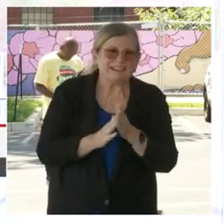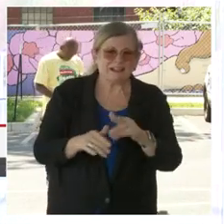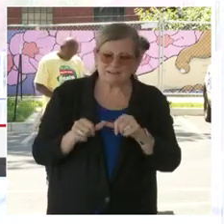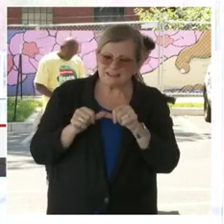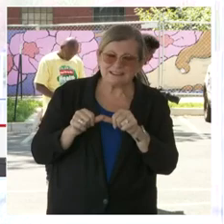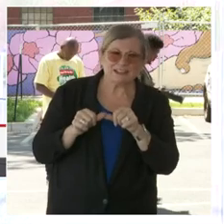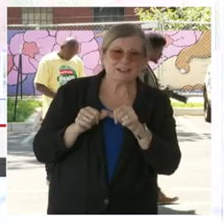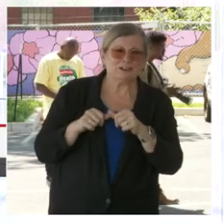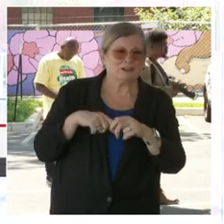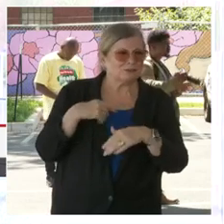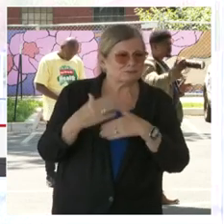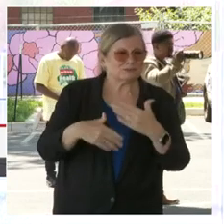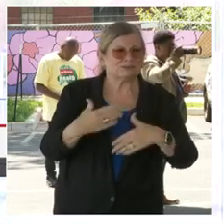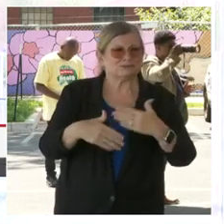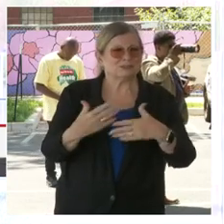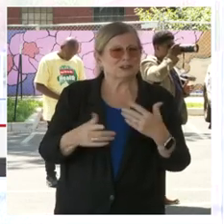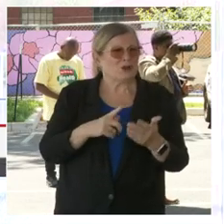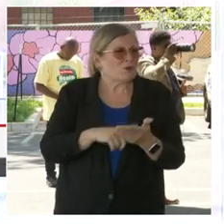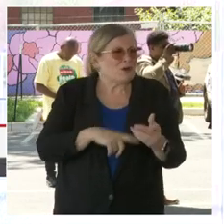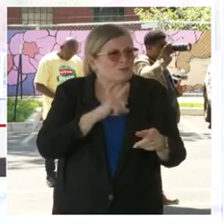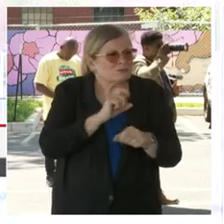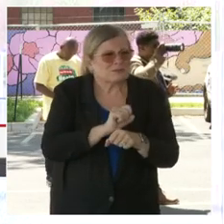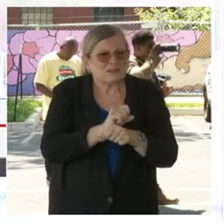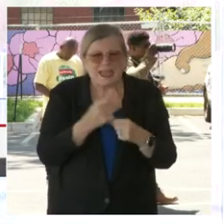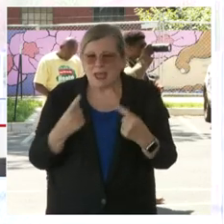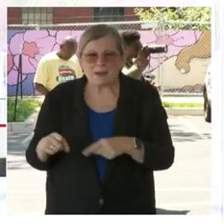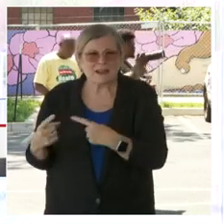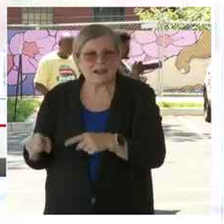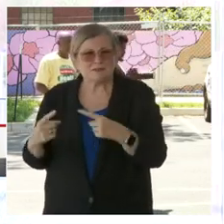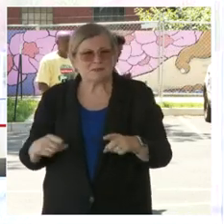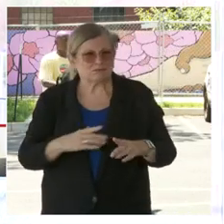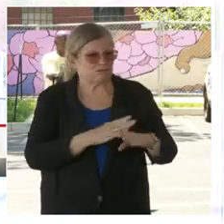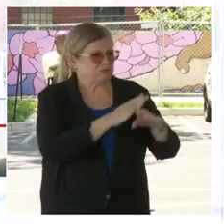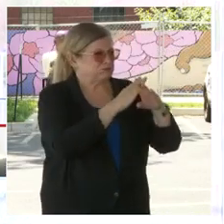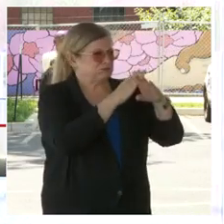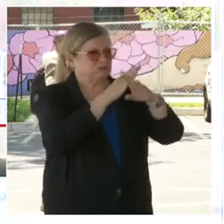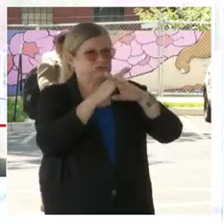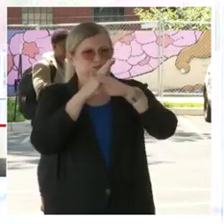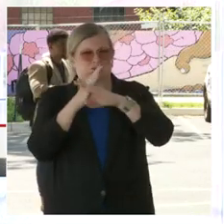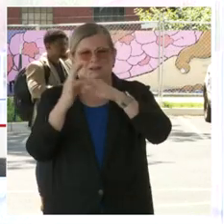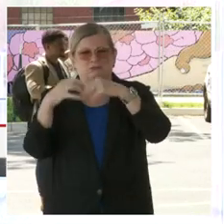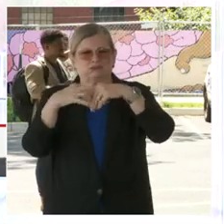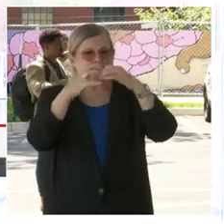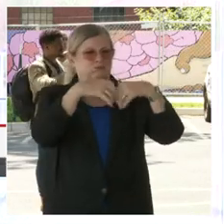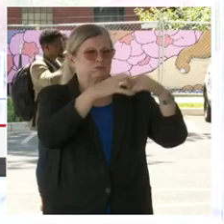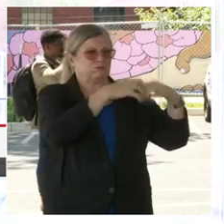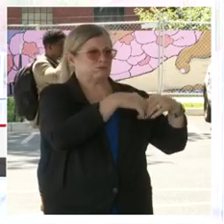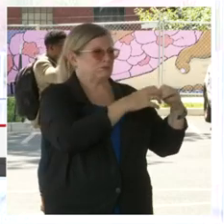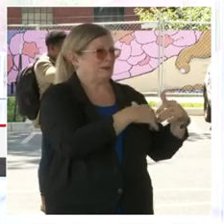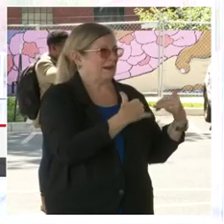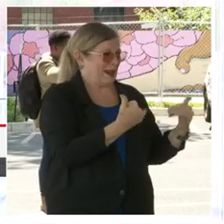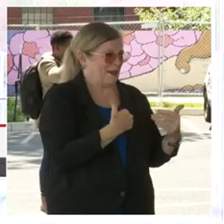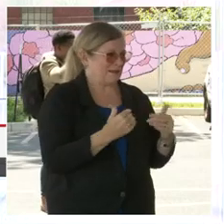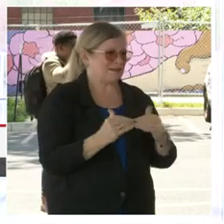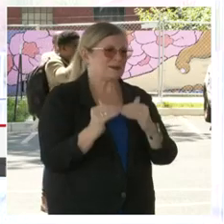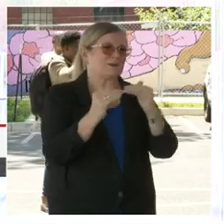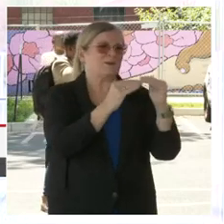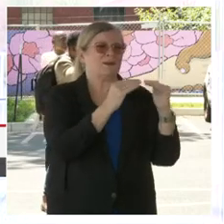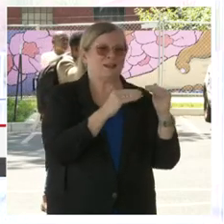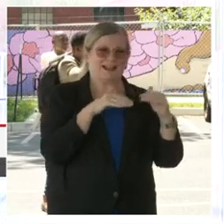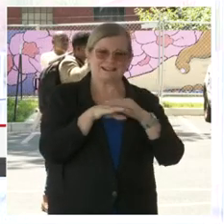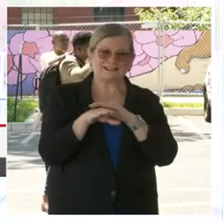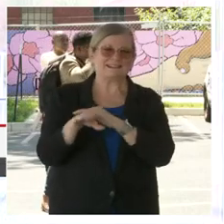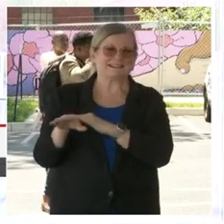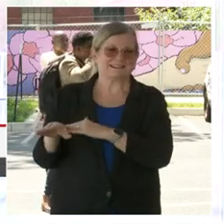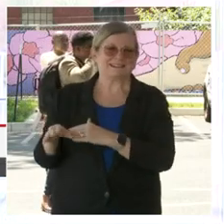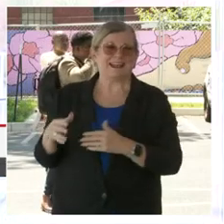what can really happen when barriers are lowered and opportunities are extended to all people. I'm LeGreg Harrison. I'm a